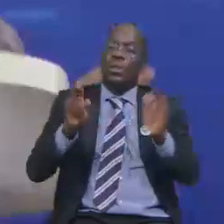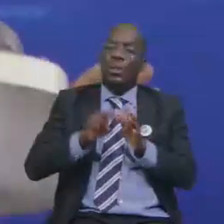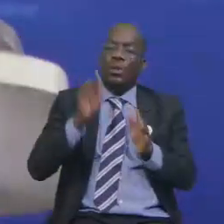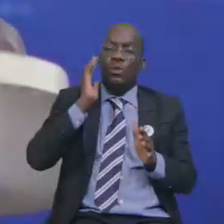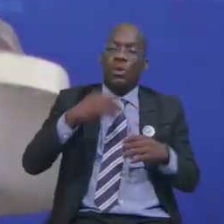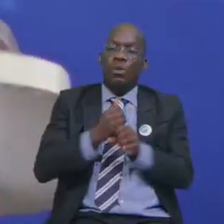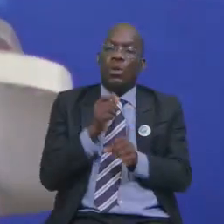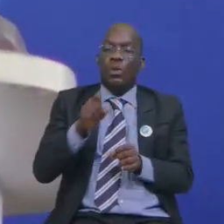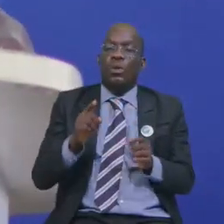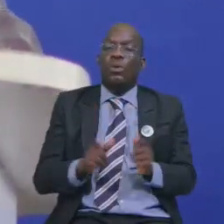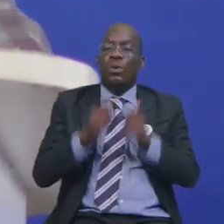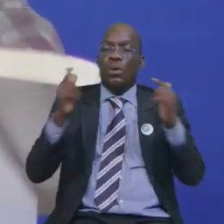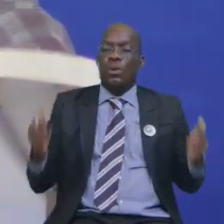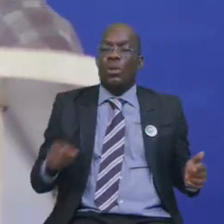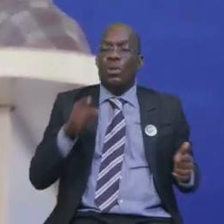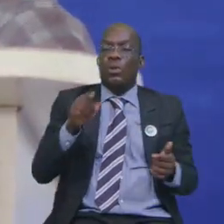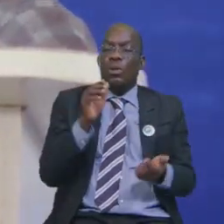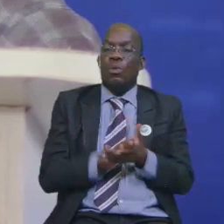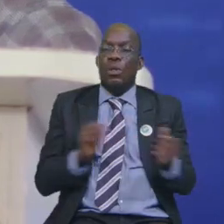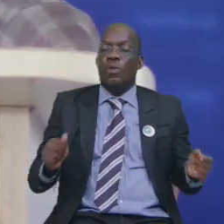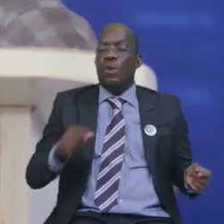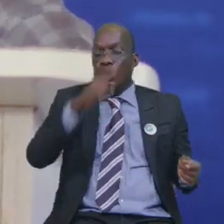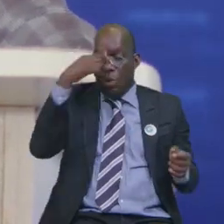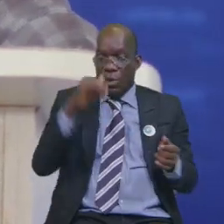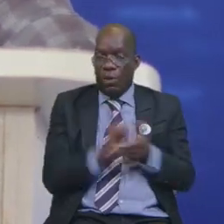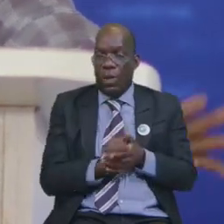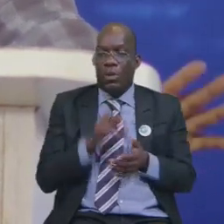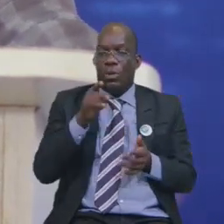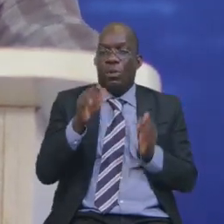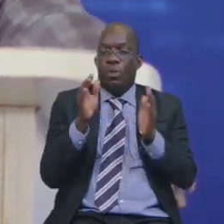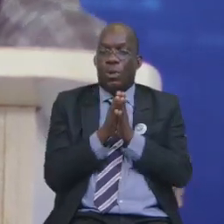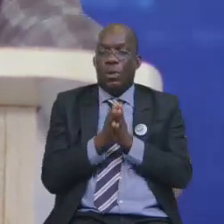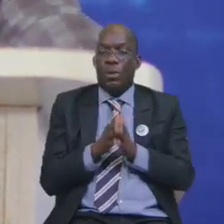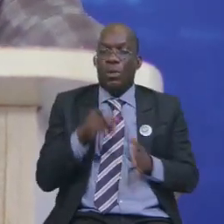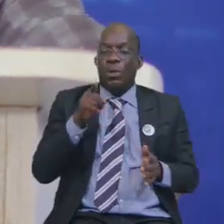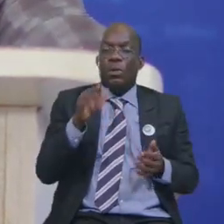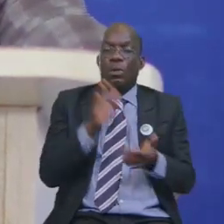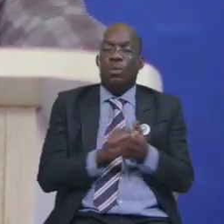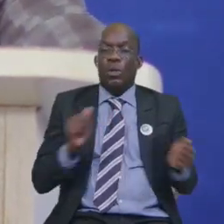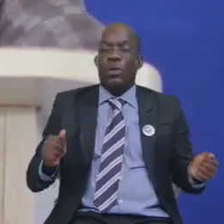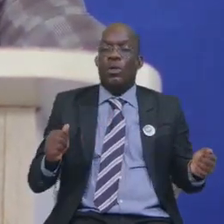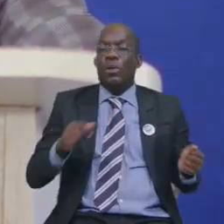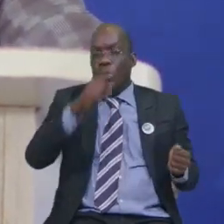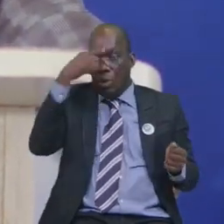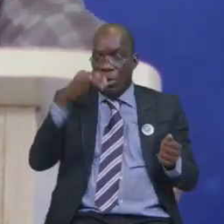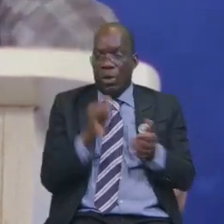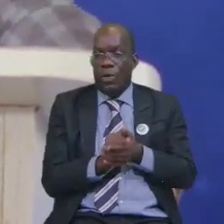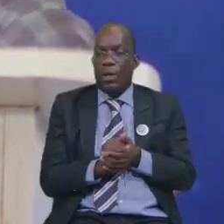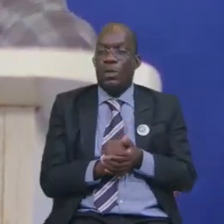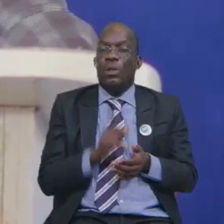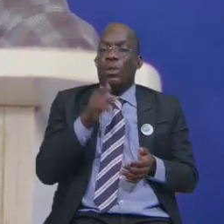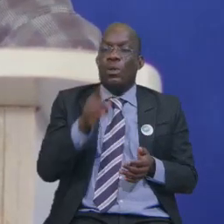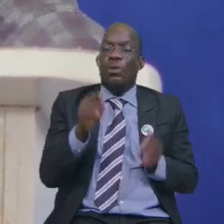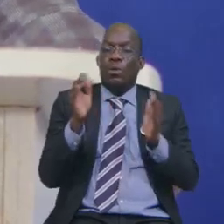You believe. Because of that, you pray. You believe because of that you